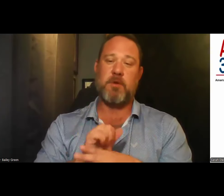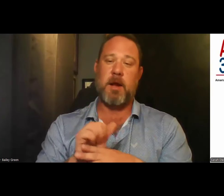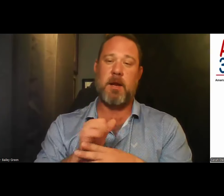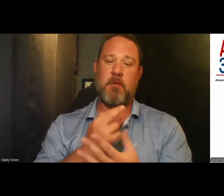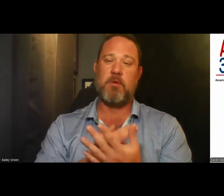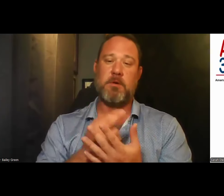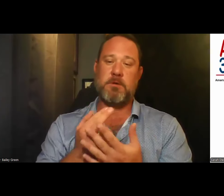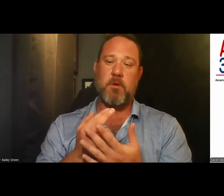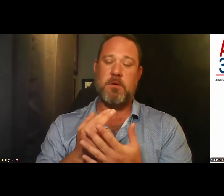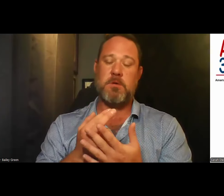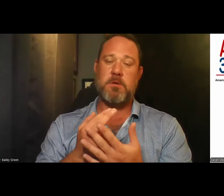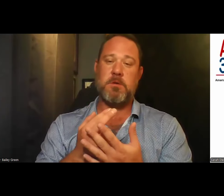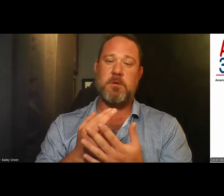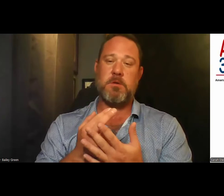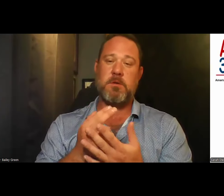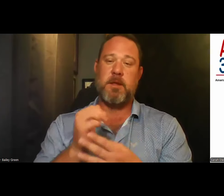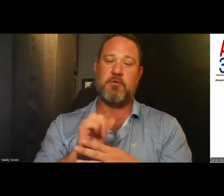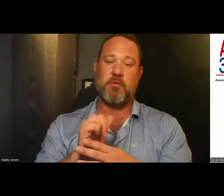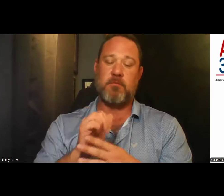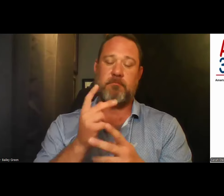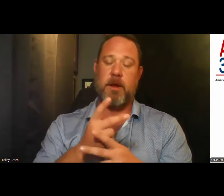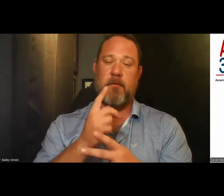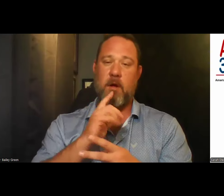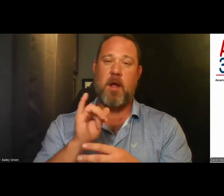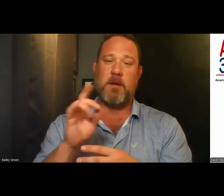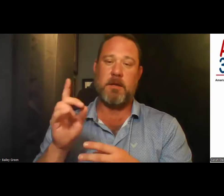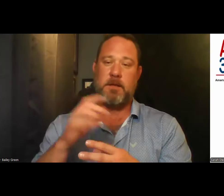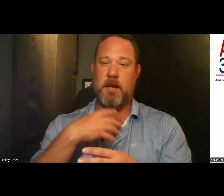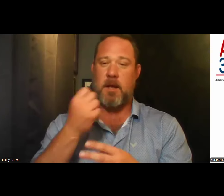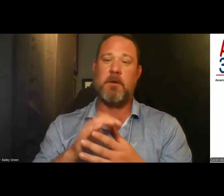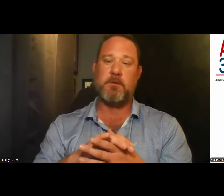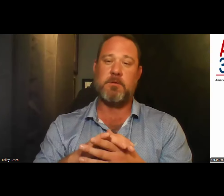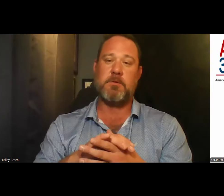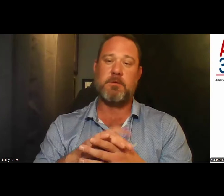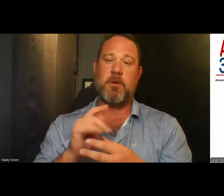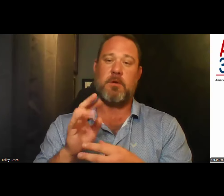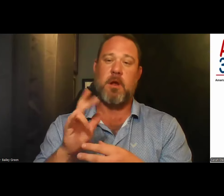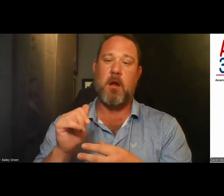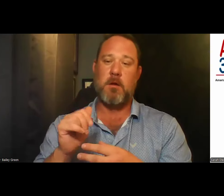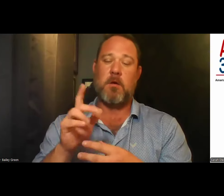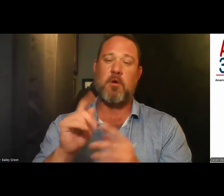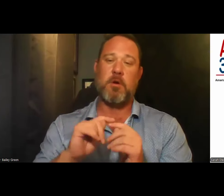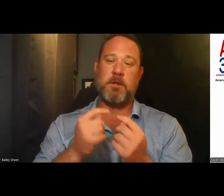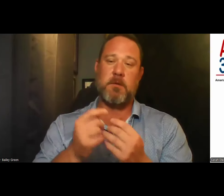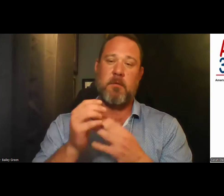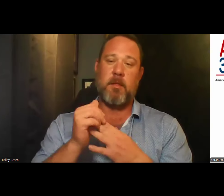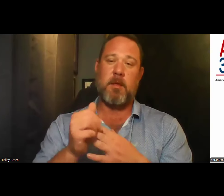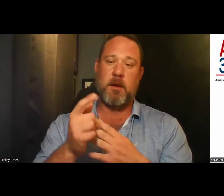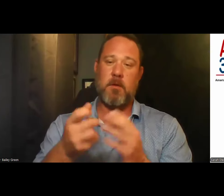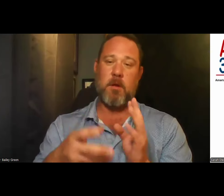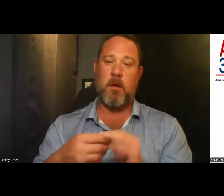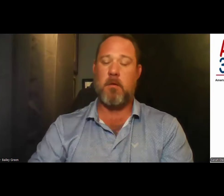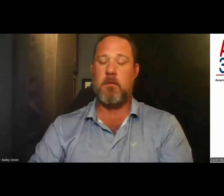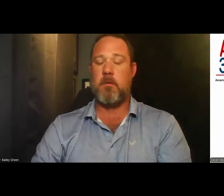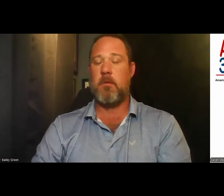resources as they care for their loved ones with IDD as they age. So Tanya, you and your team have been leading this. Do you want to add